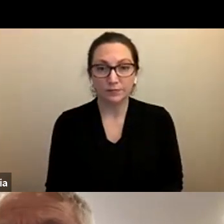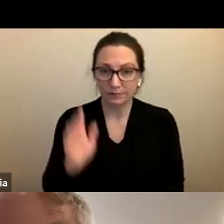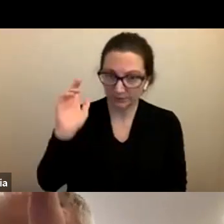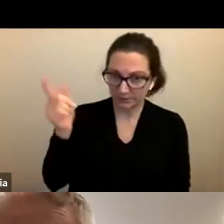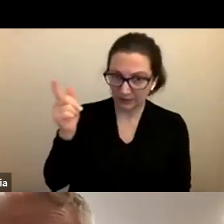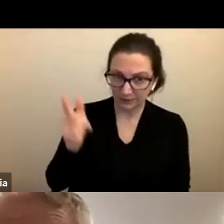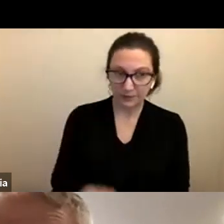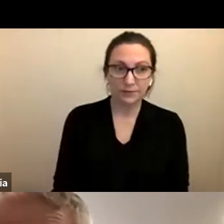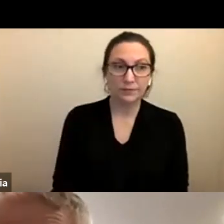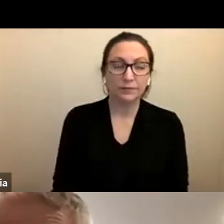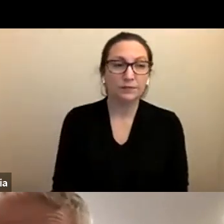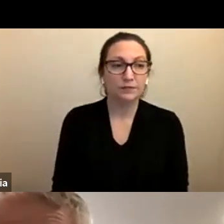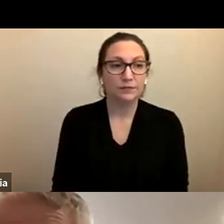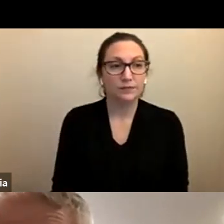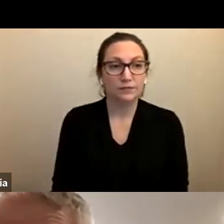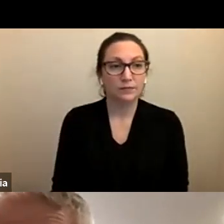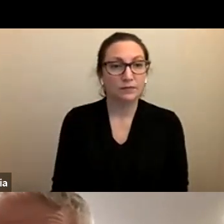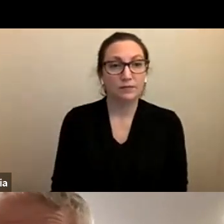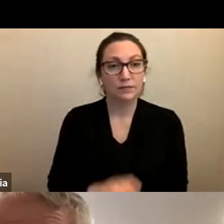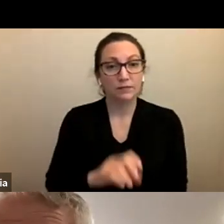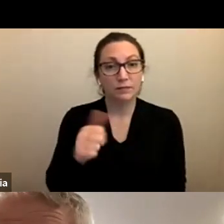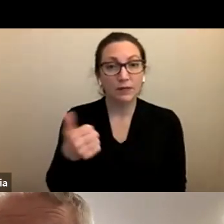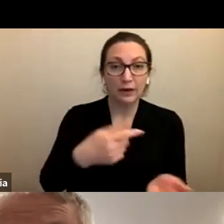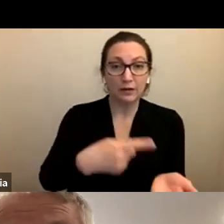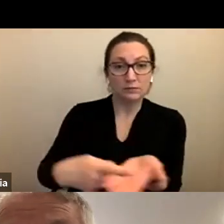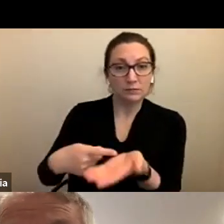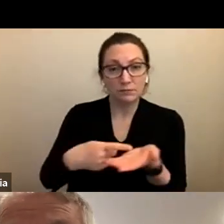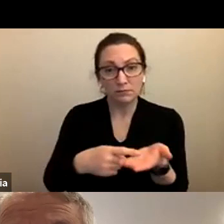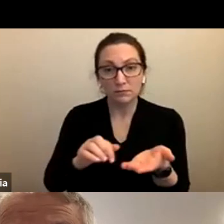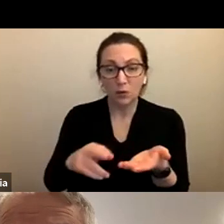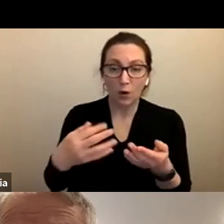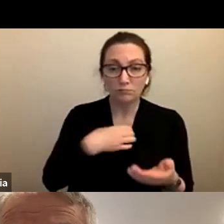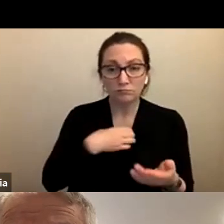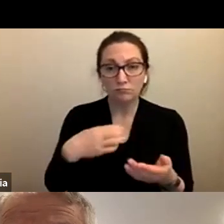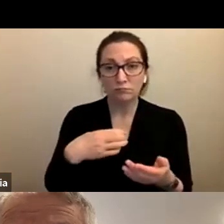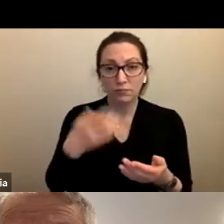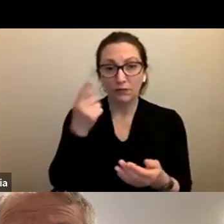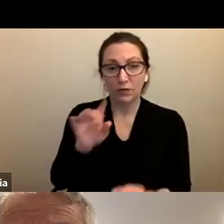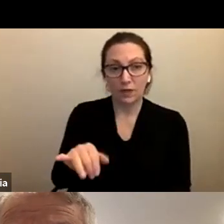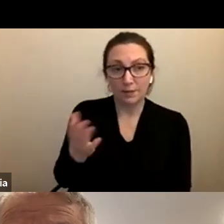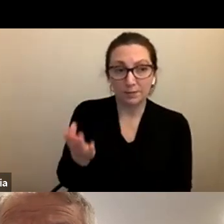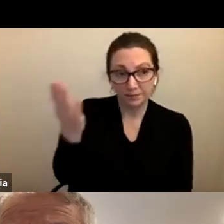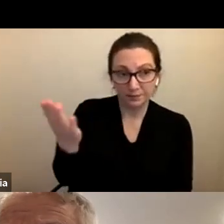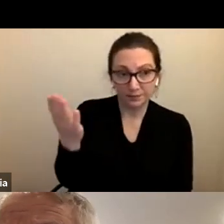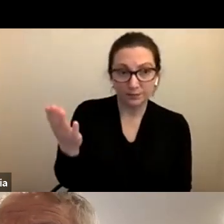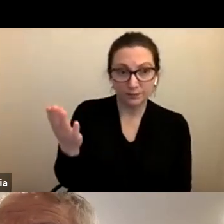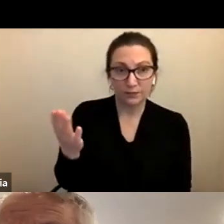Second. Thank you. Is there any discussion or objection to the motion?